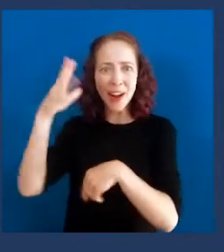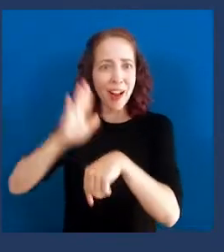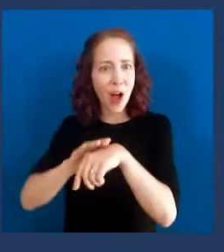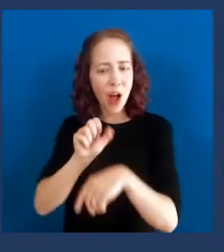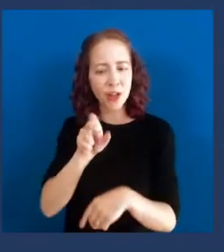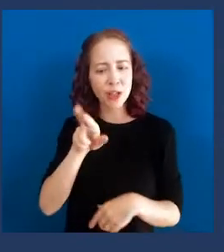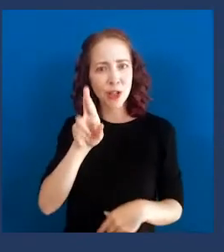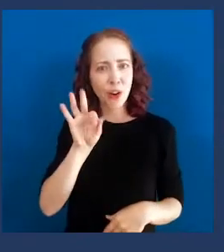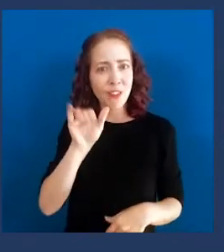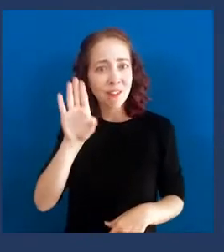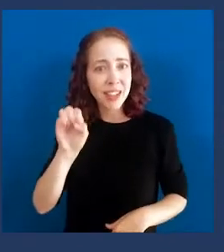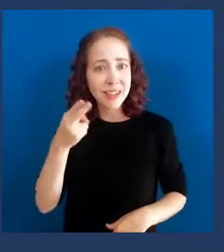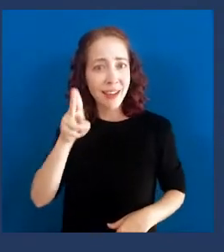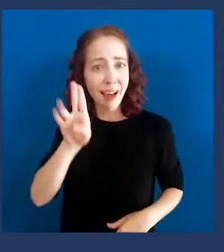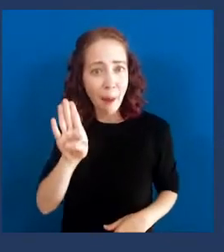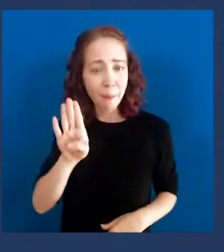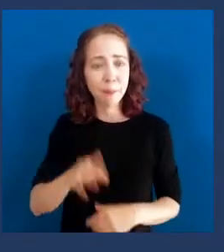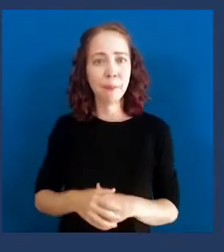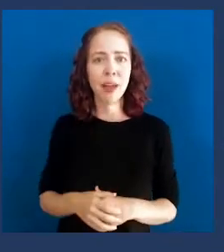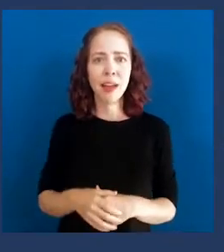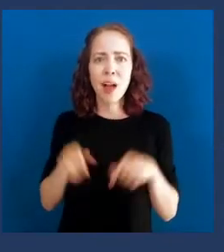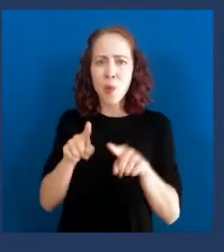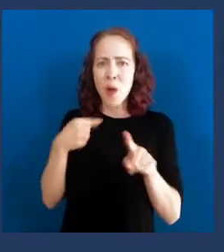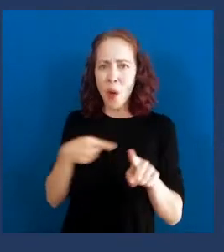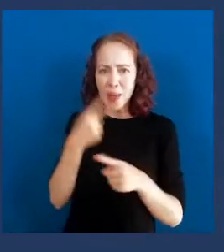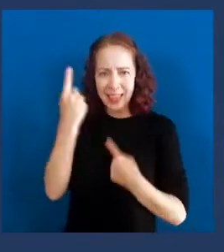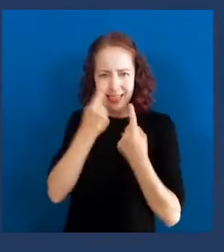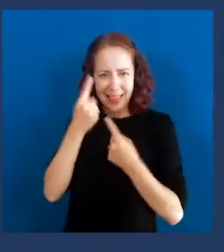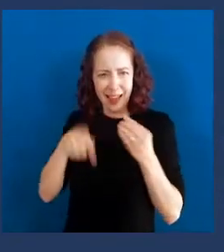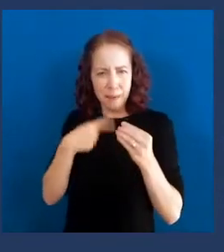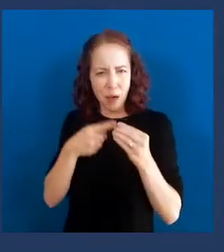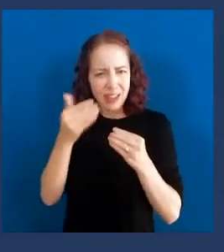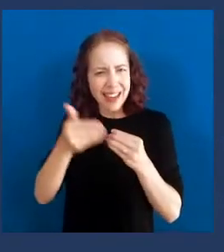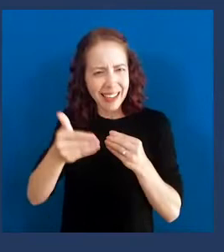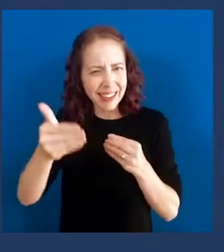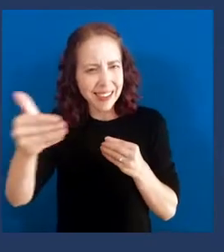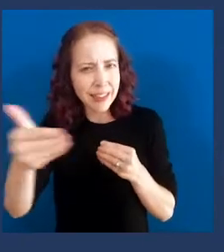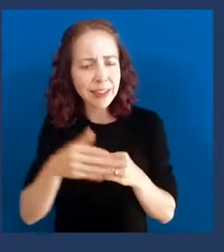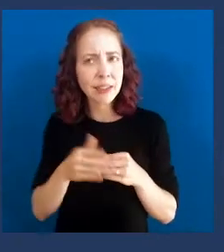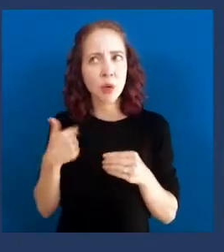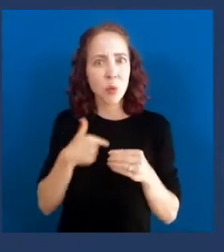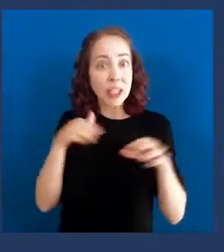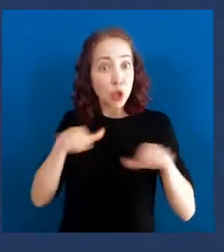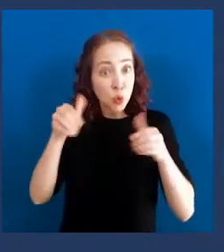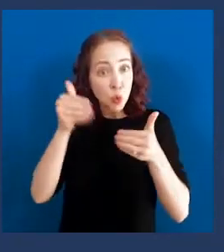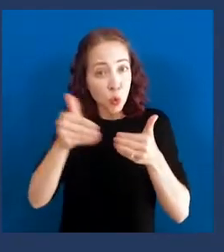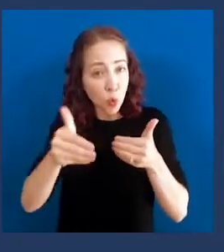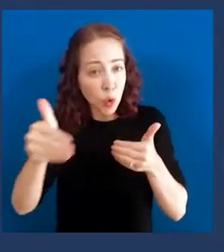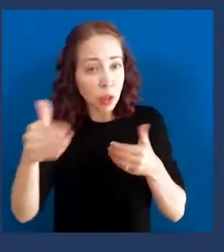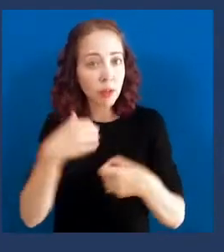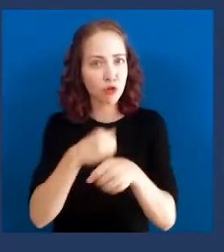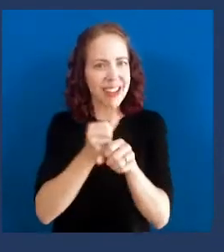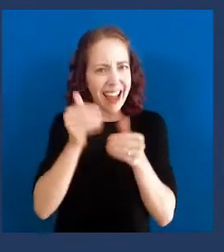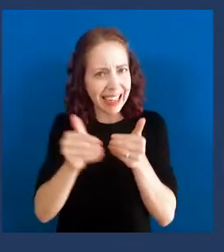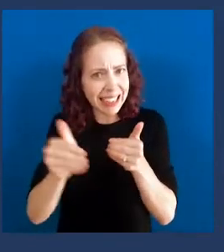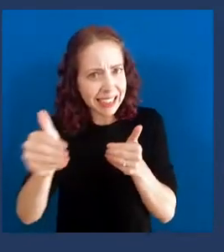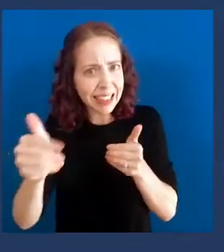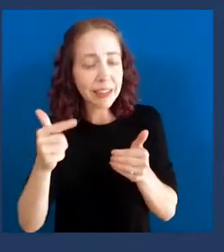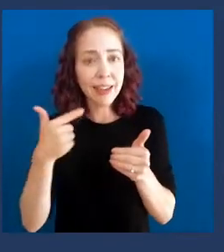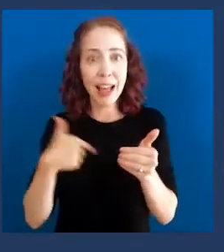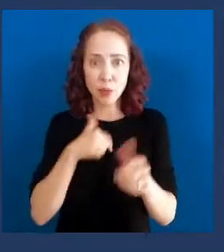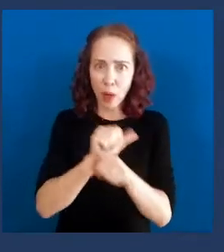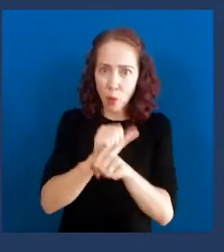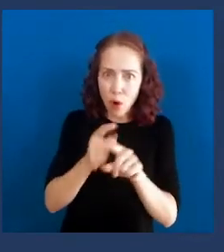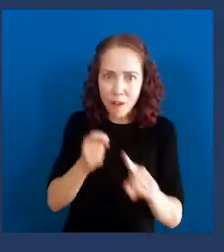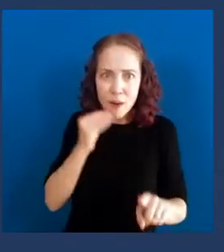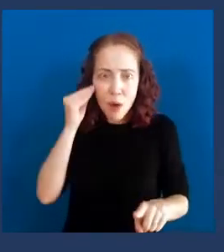Hub. As we think about what's next, as we do what we're doing next, as we create what we're creating next, as